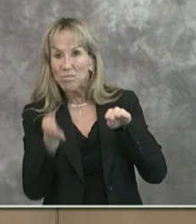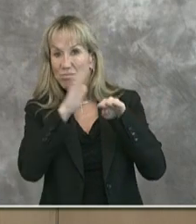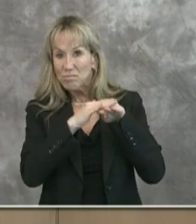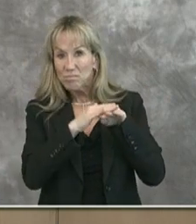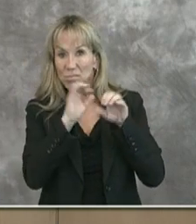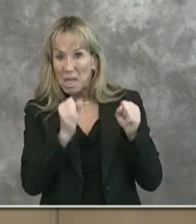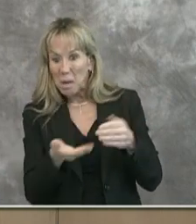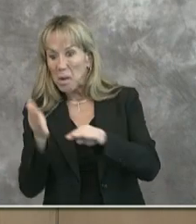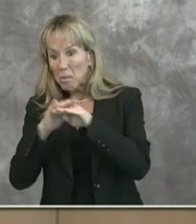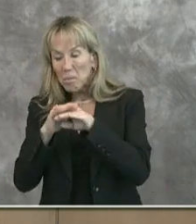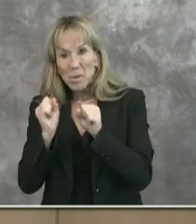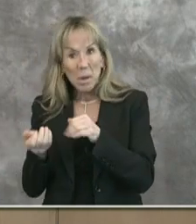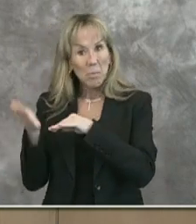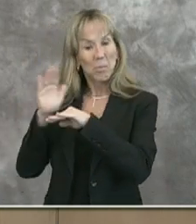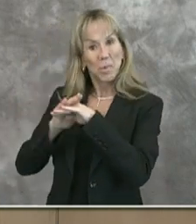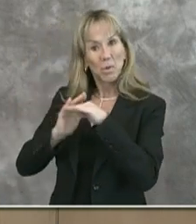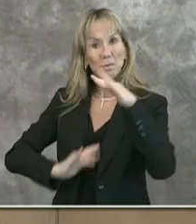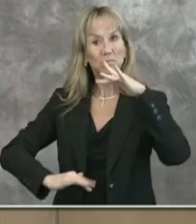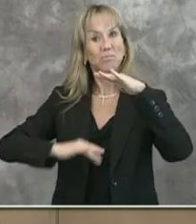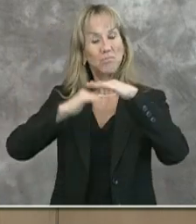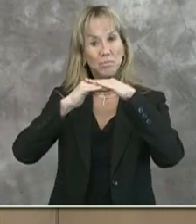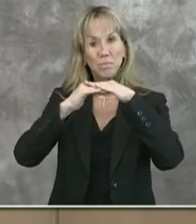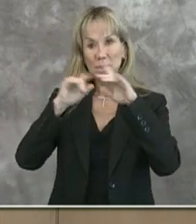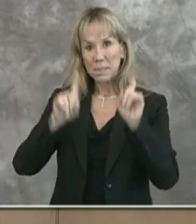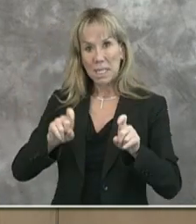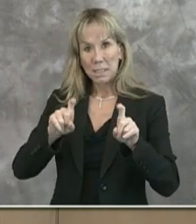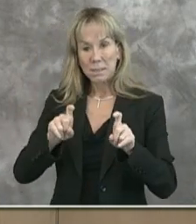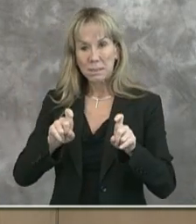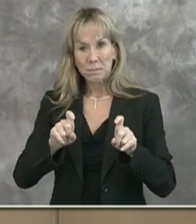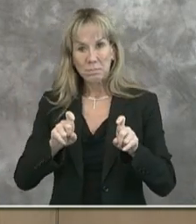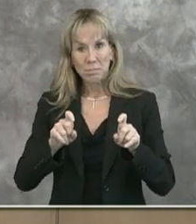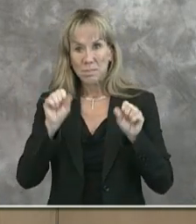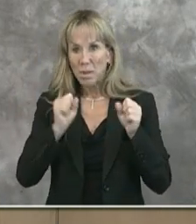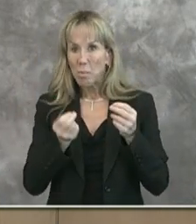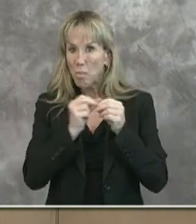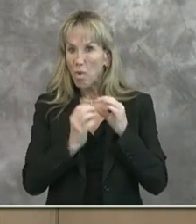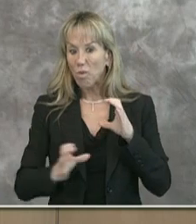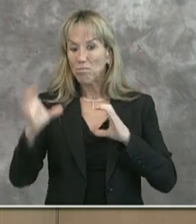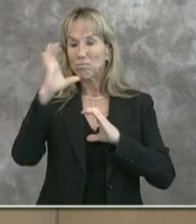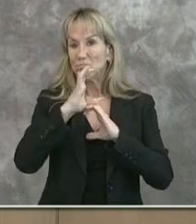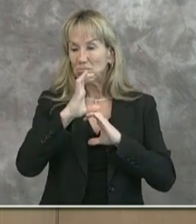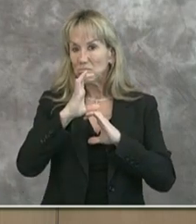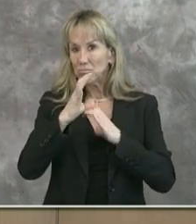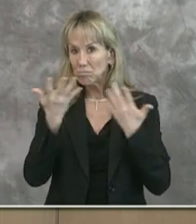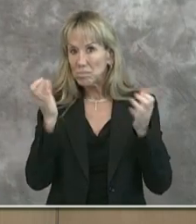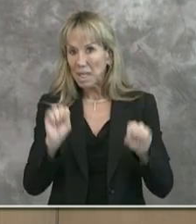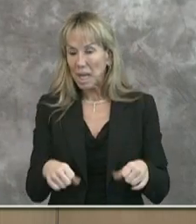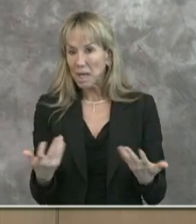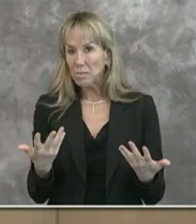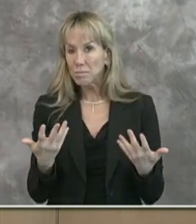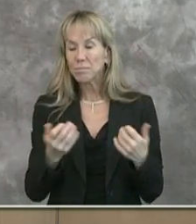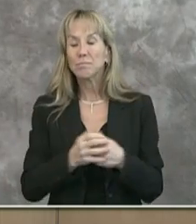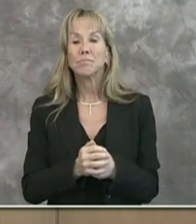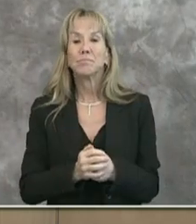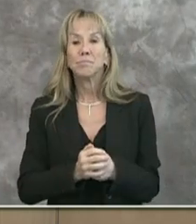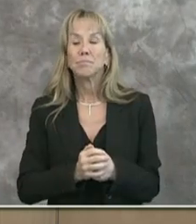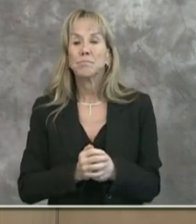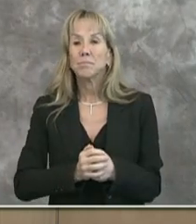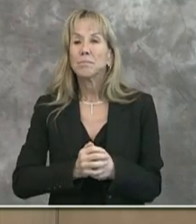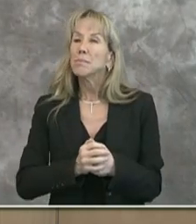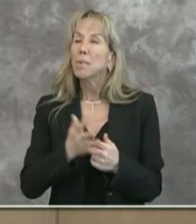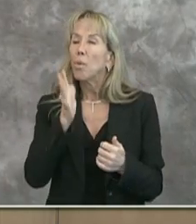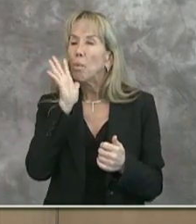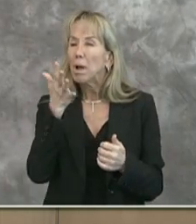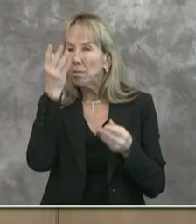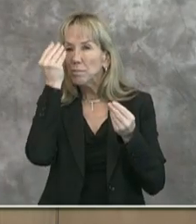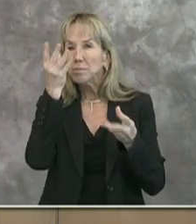testing to the capacity that already exists, as well as adding additional capacity. And we will